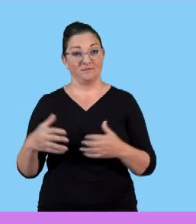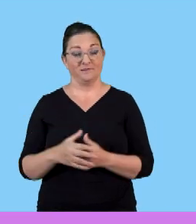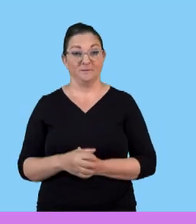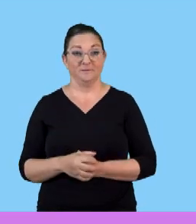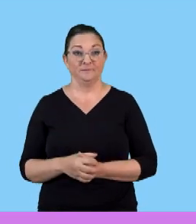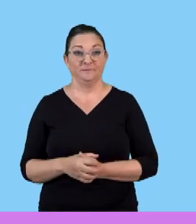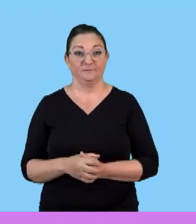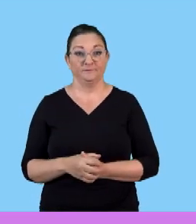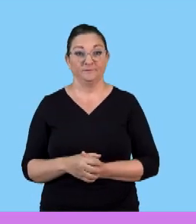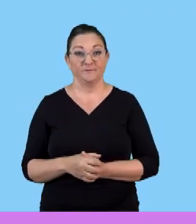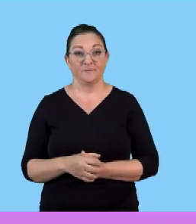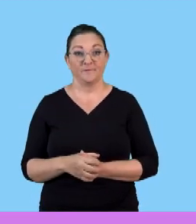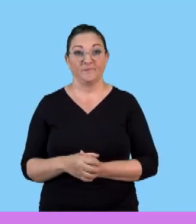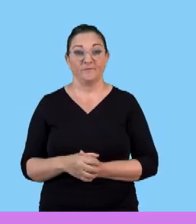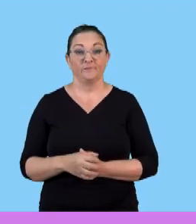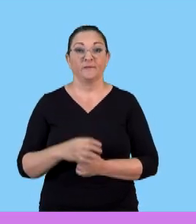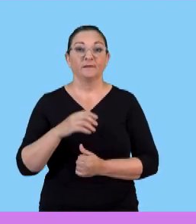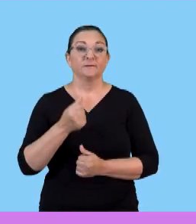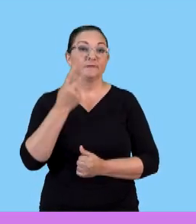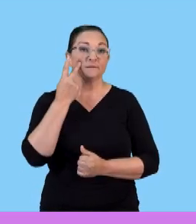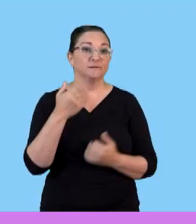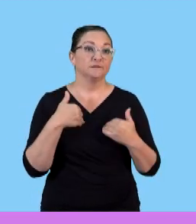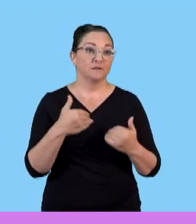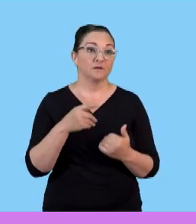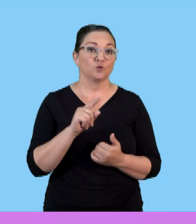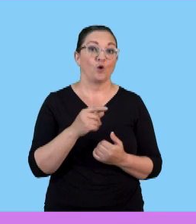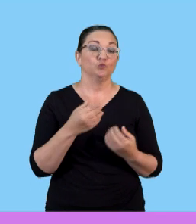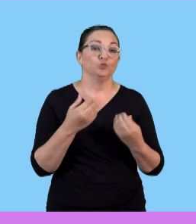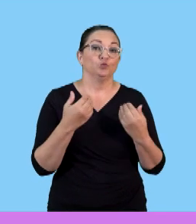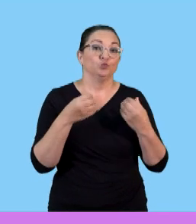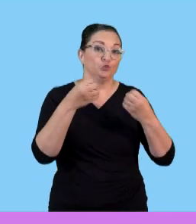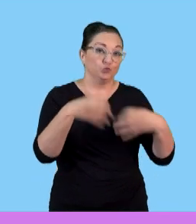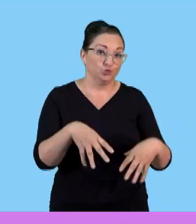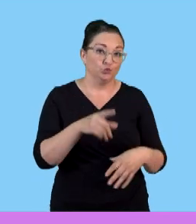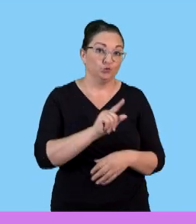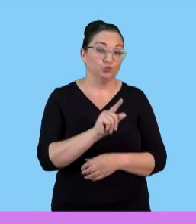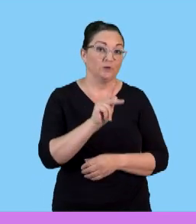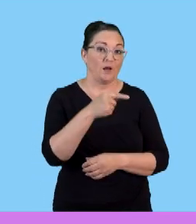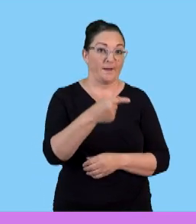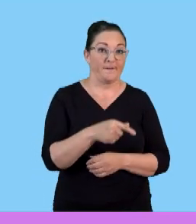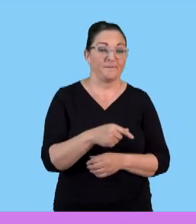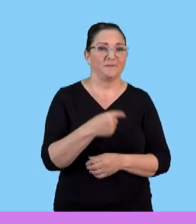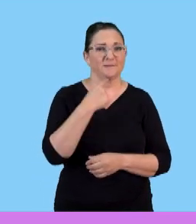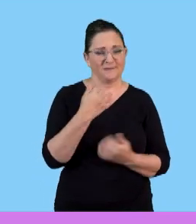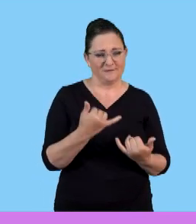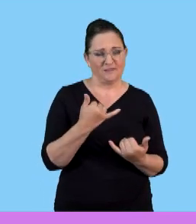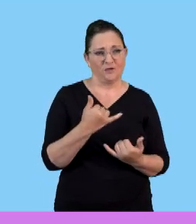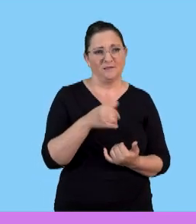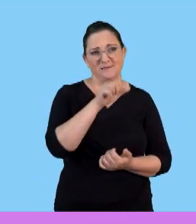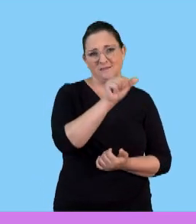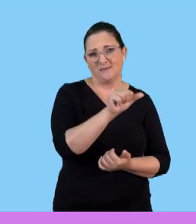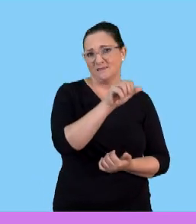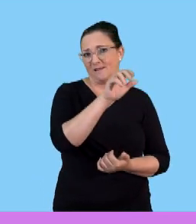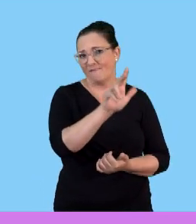he gains some kilograms, right? So let's start with losing some kilograms. I'll say then,